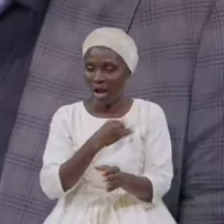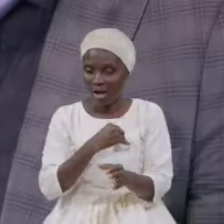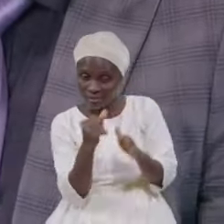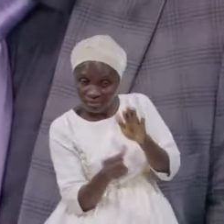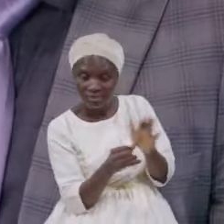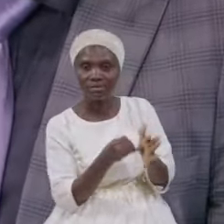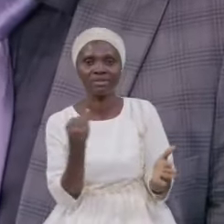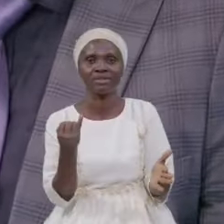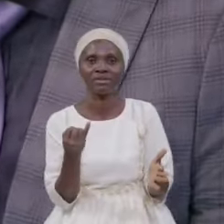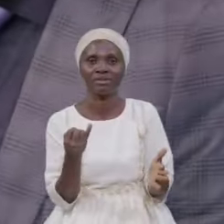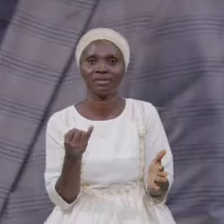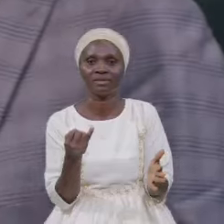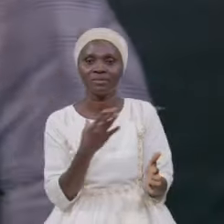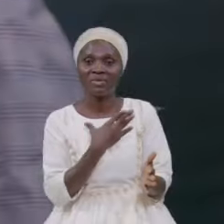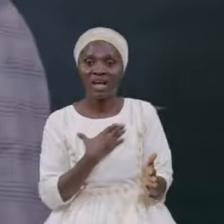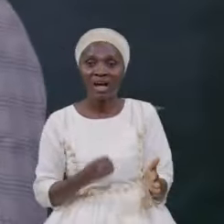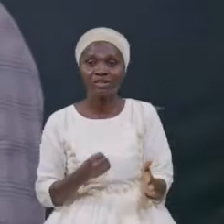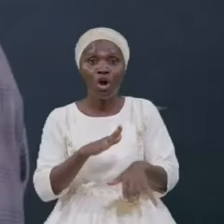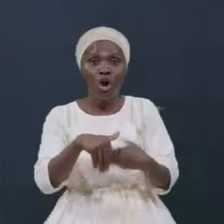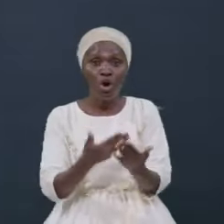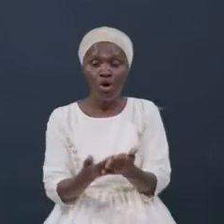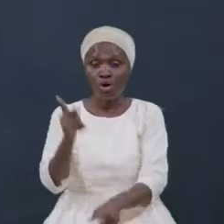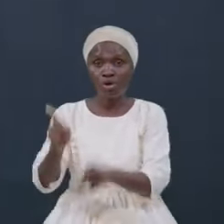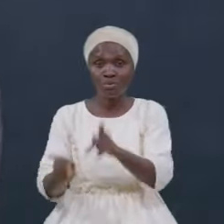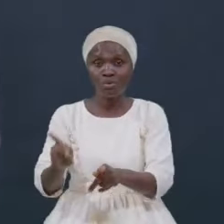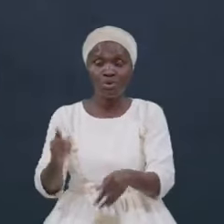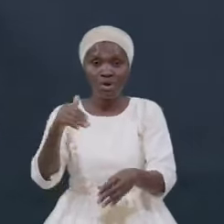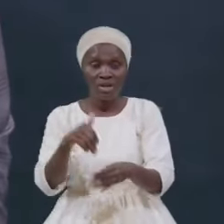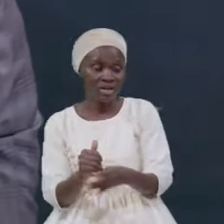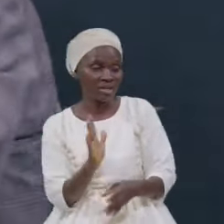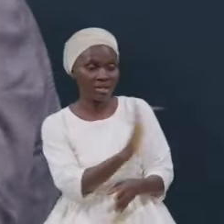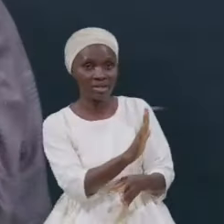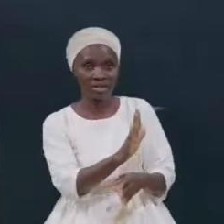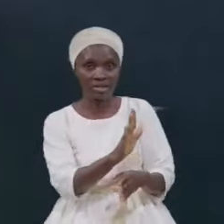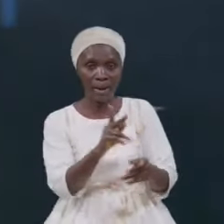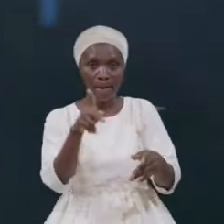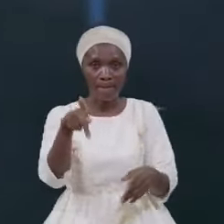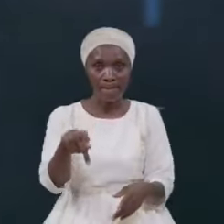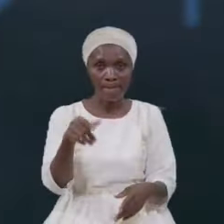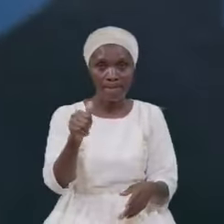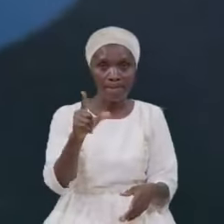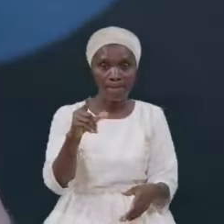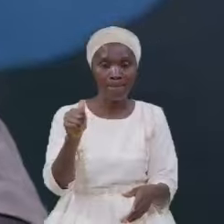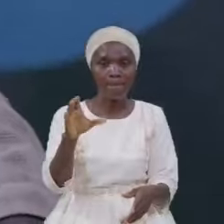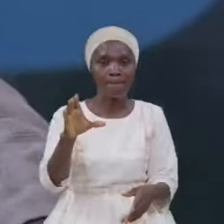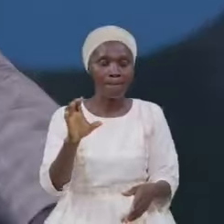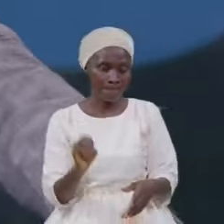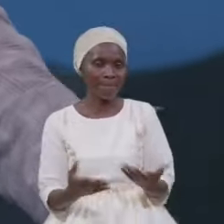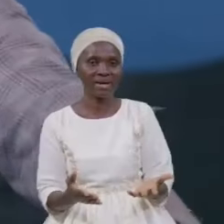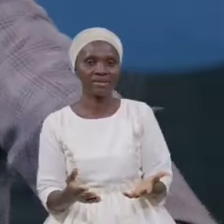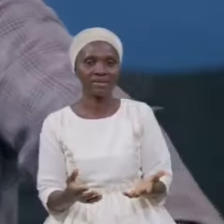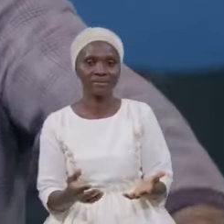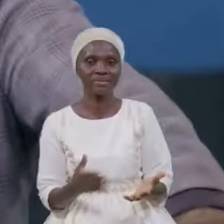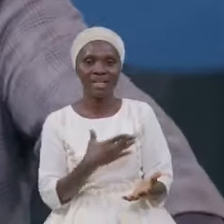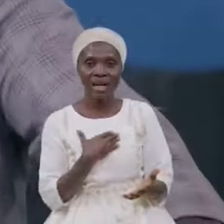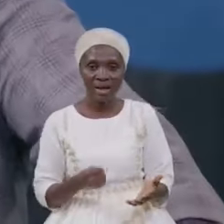his hand on his sleeves and said, you people in my palace, It's not everything you